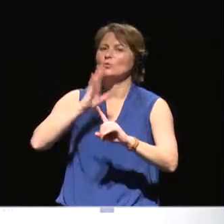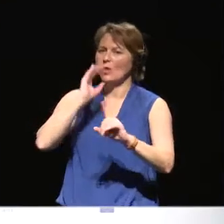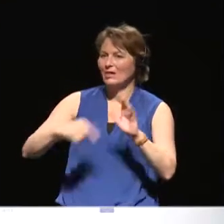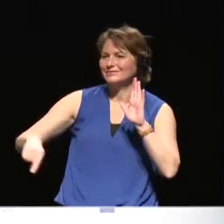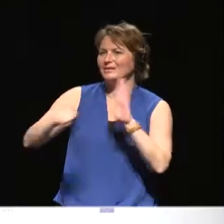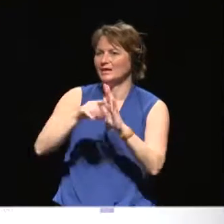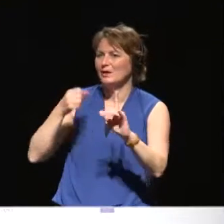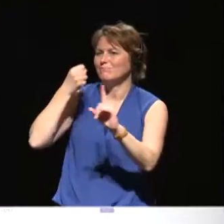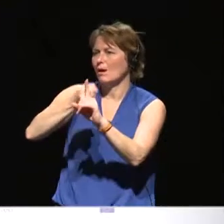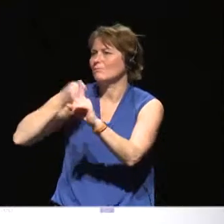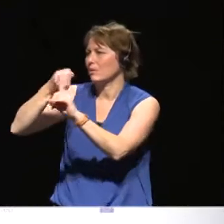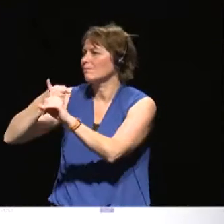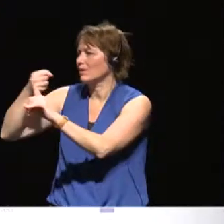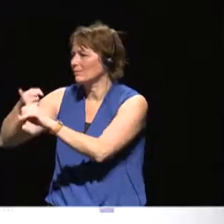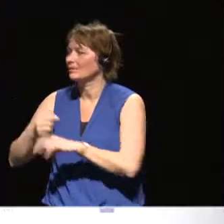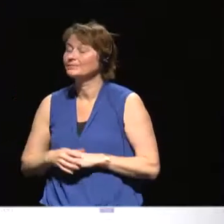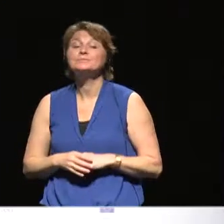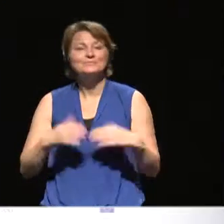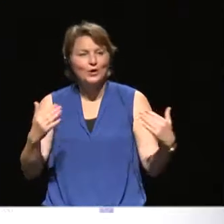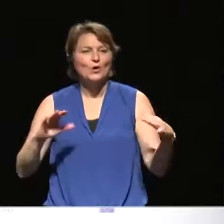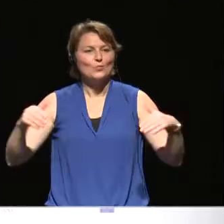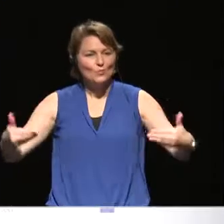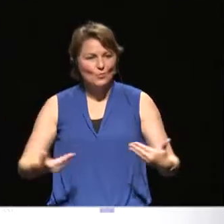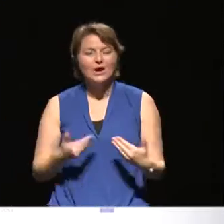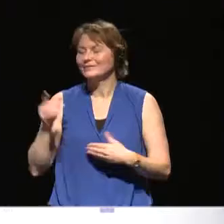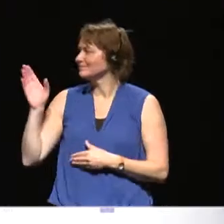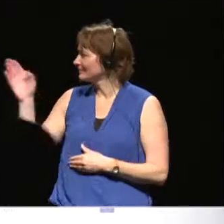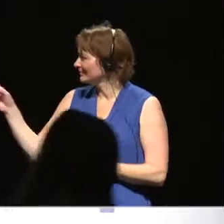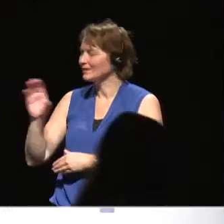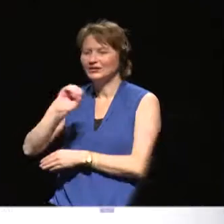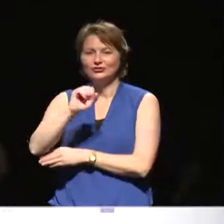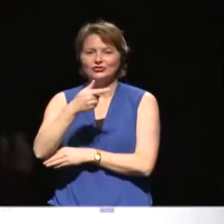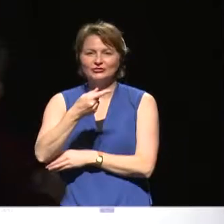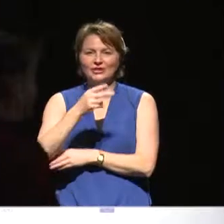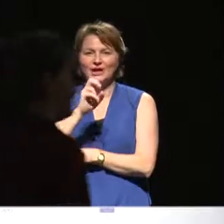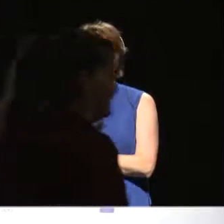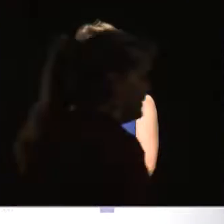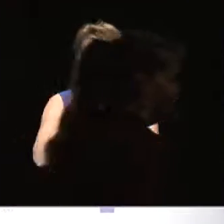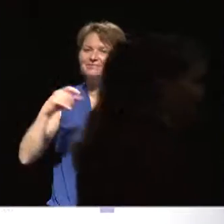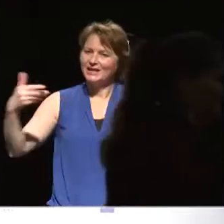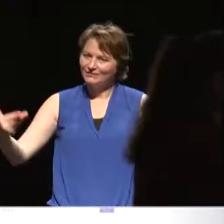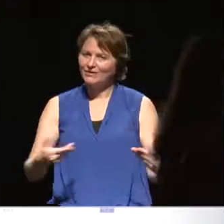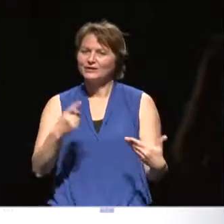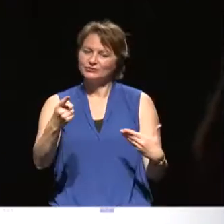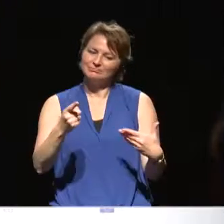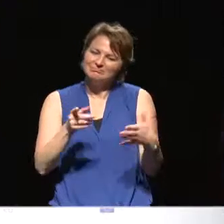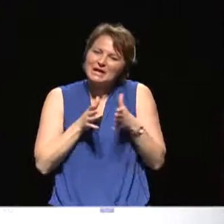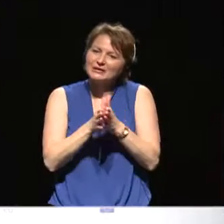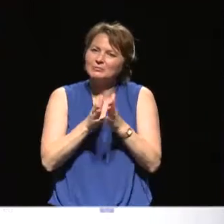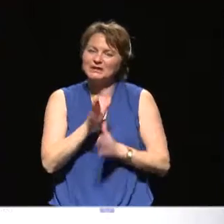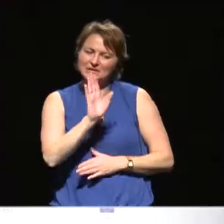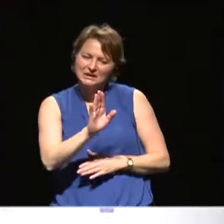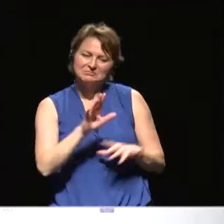Achim Steiner, the Executive Director of the United Nations Environment Programme, and he will address this issue for us. Achim, please, you have the